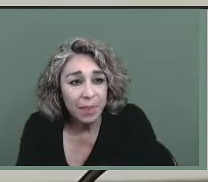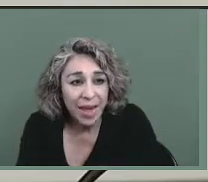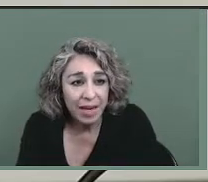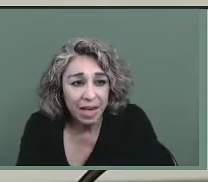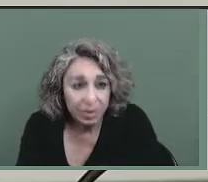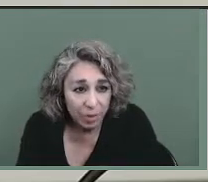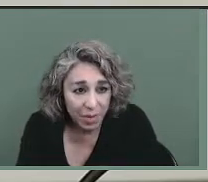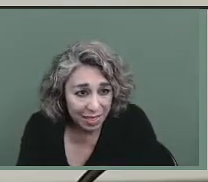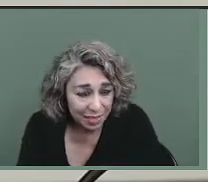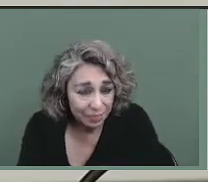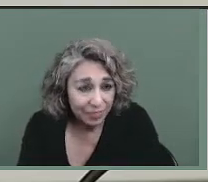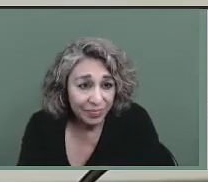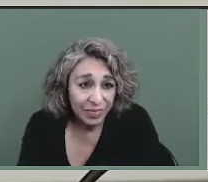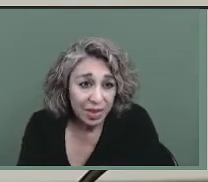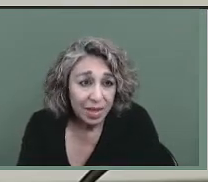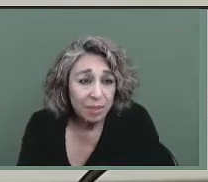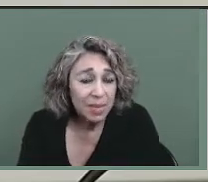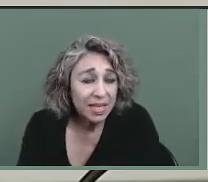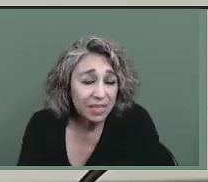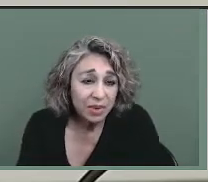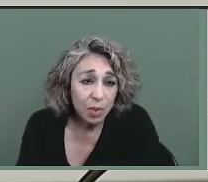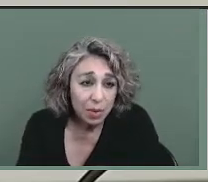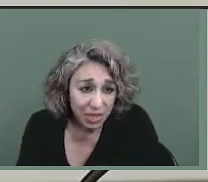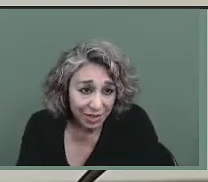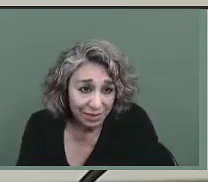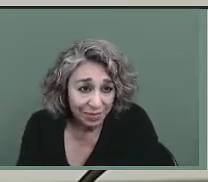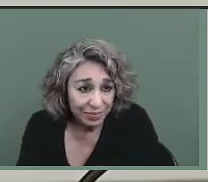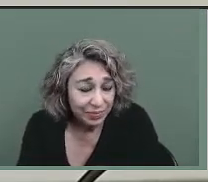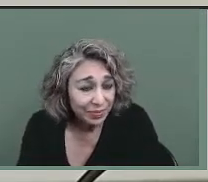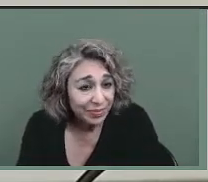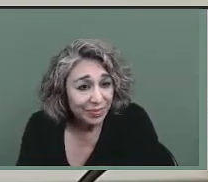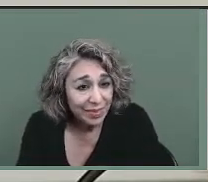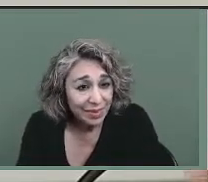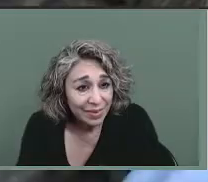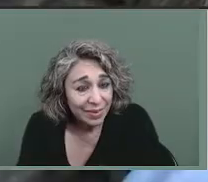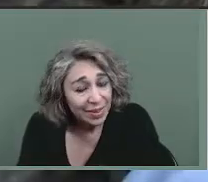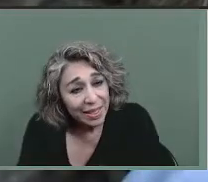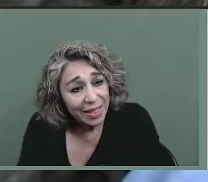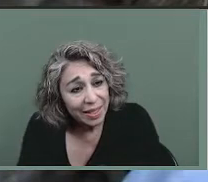of the bad government, because of corruption.